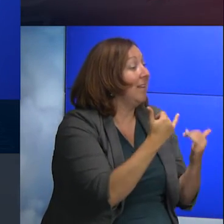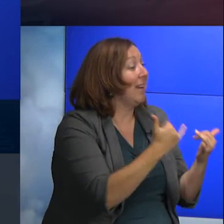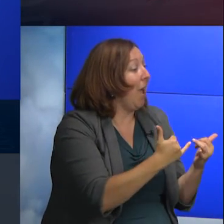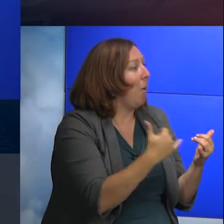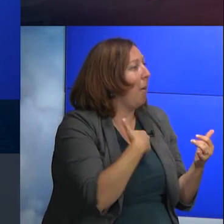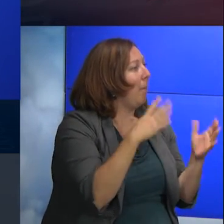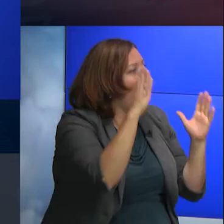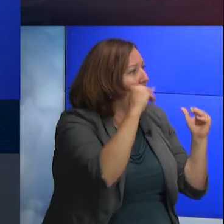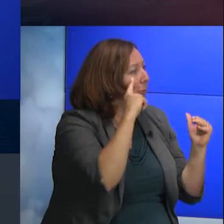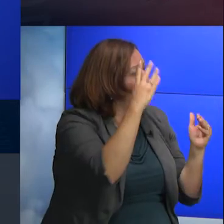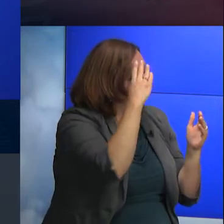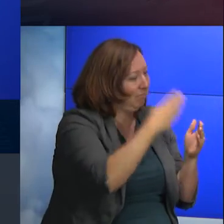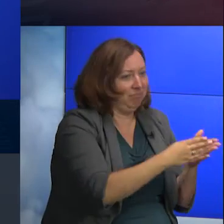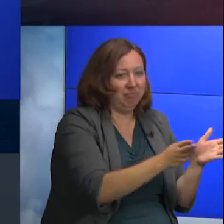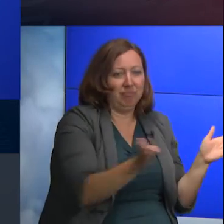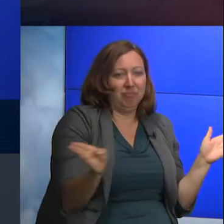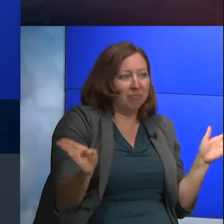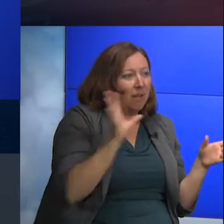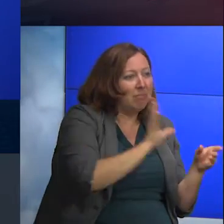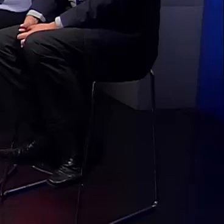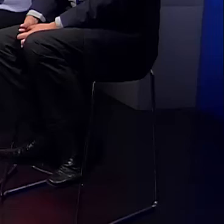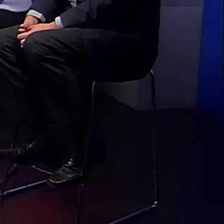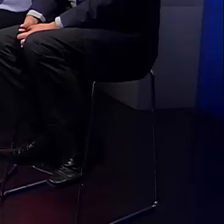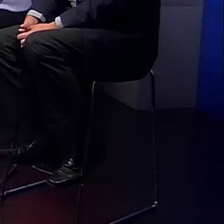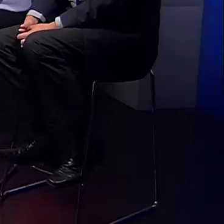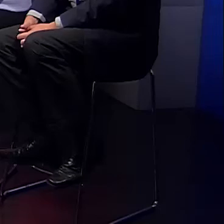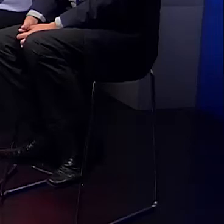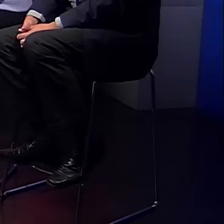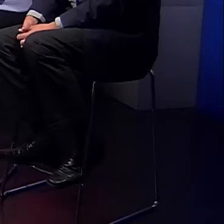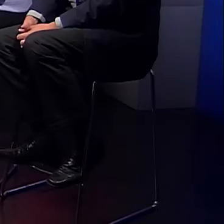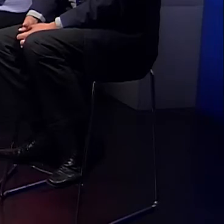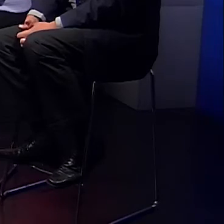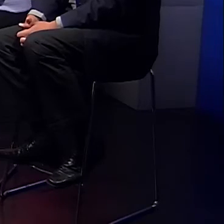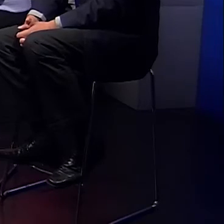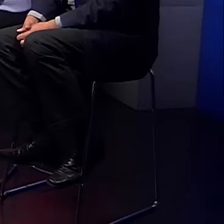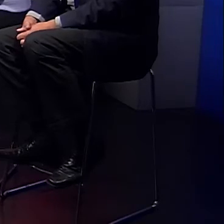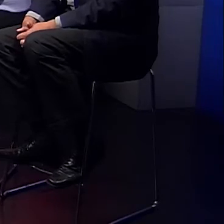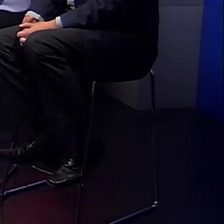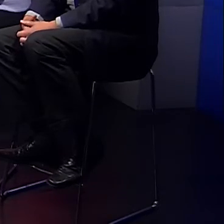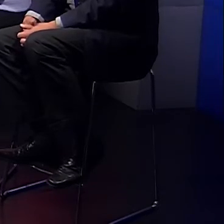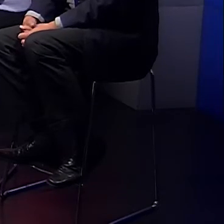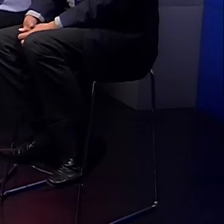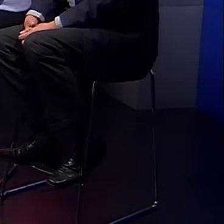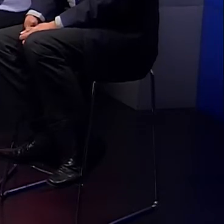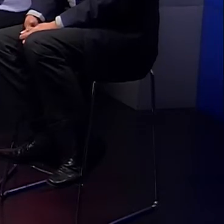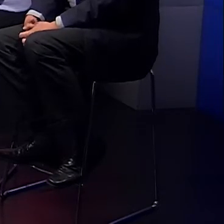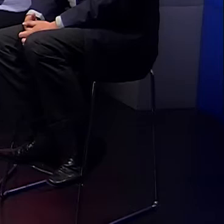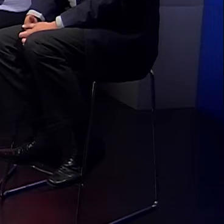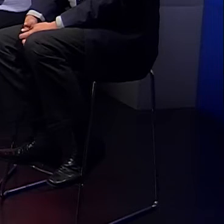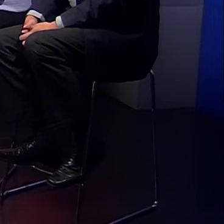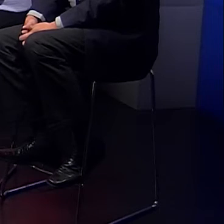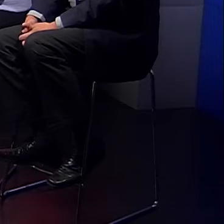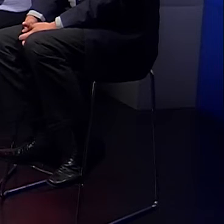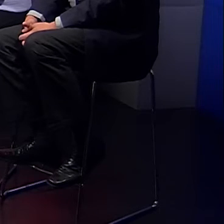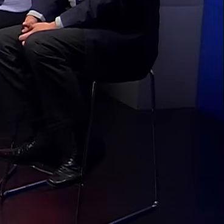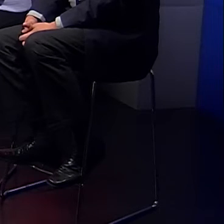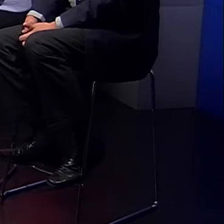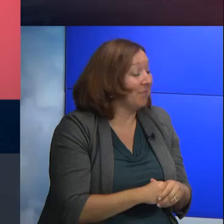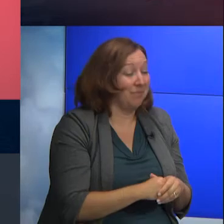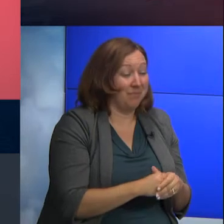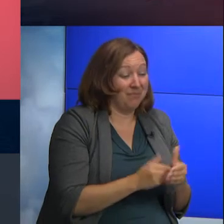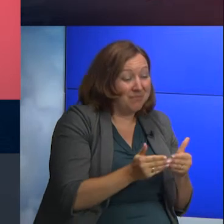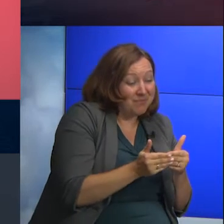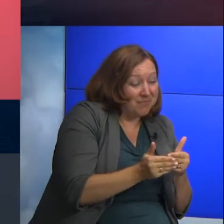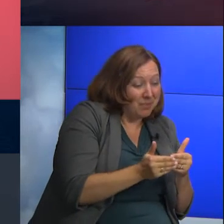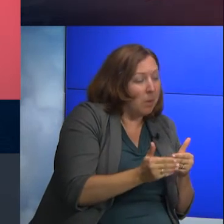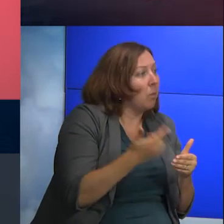groups within TIA. Right, right. So coming in the near future, we're working on